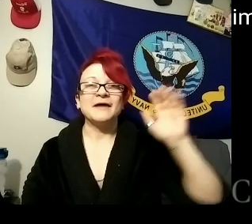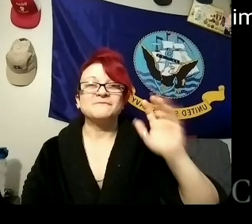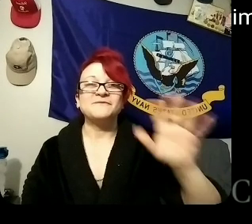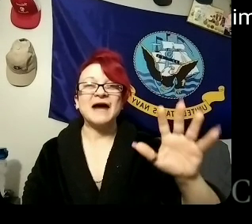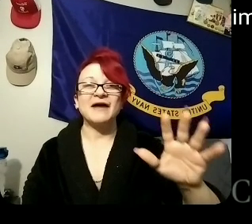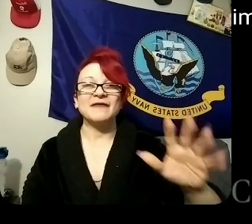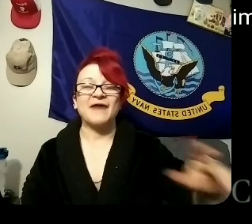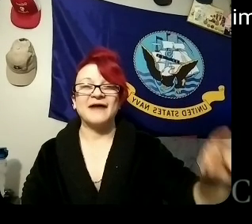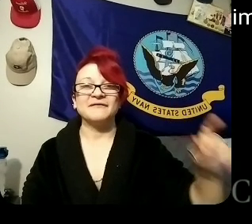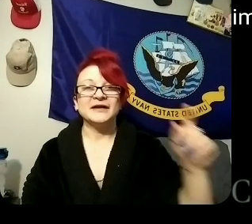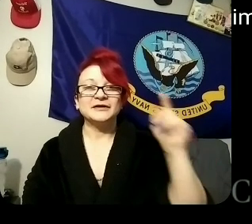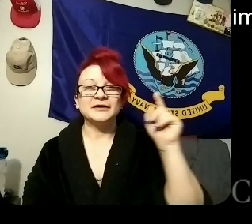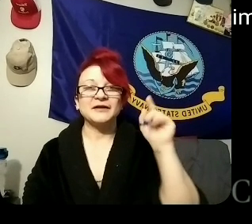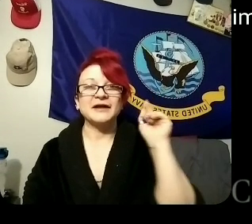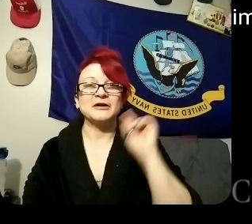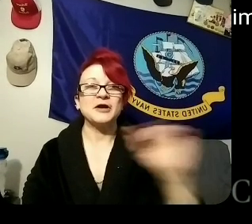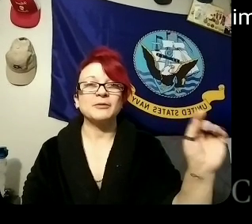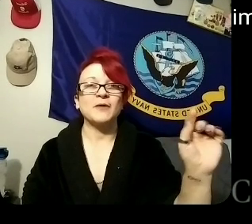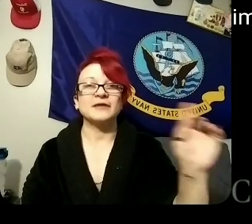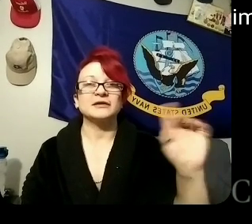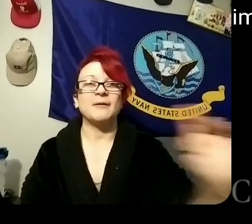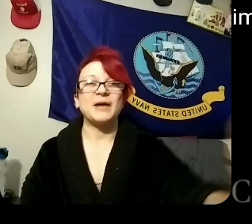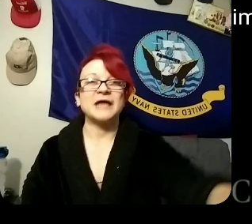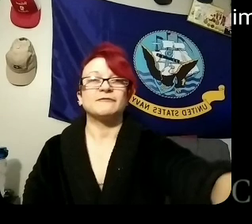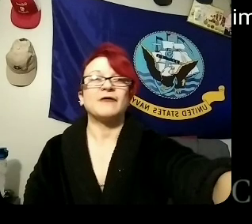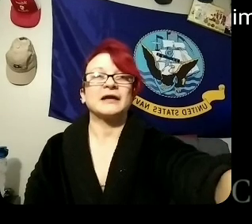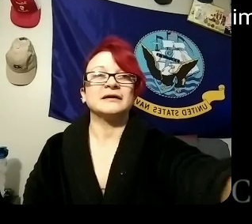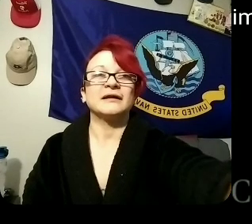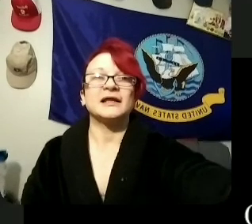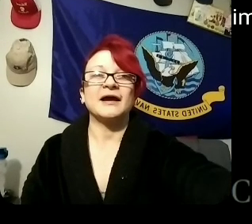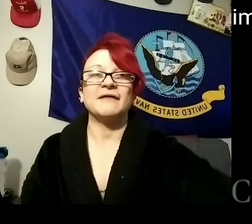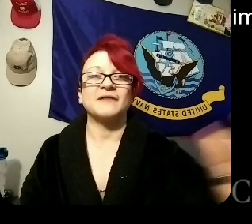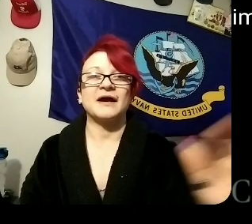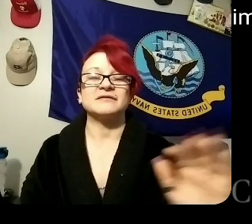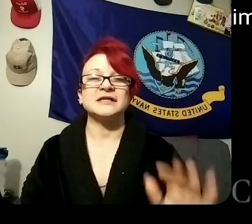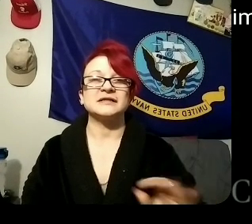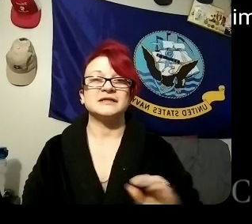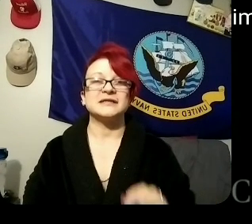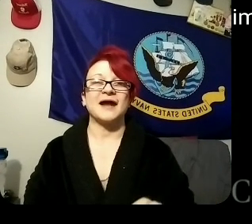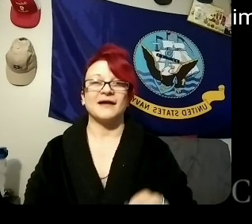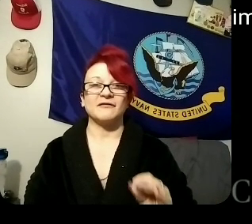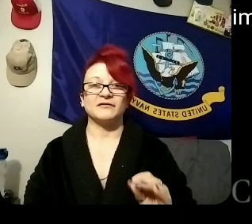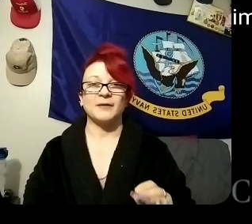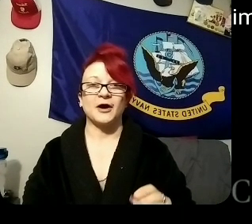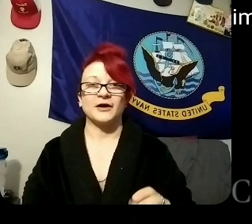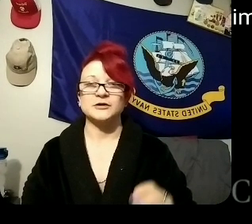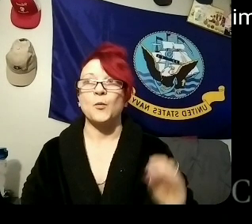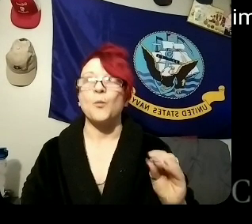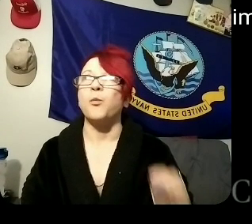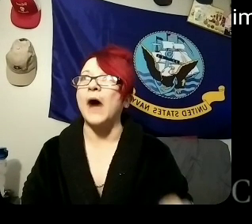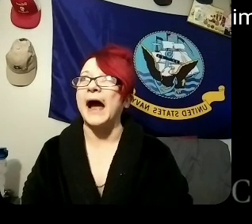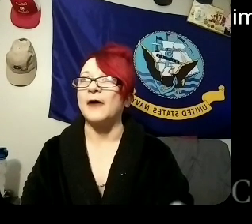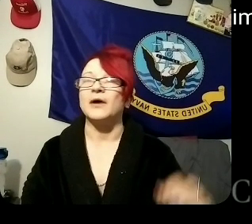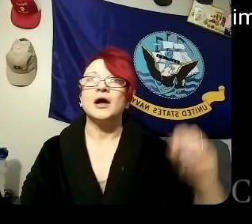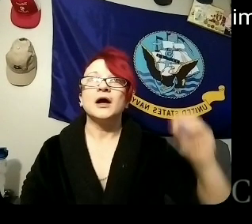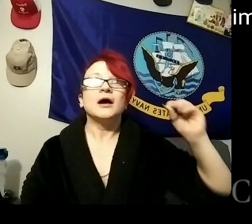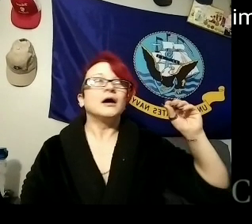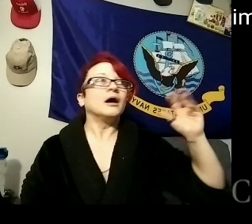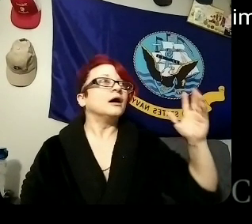Down 5 out of 5. You're like number one, the best fucking thing I've seen to date of Llama Arts.